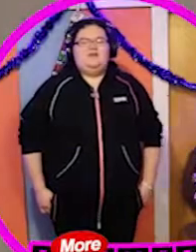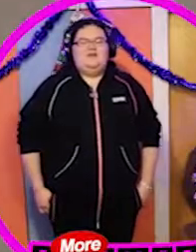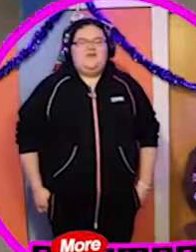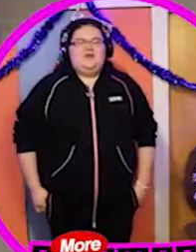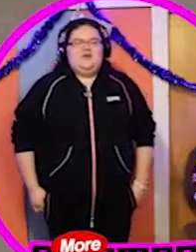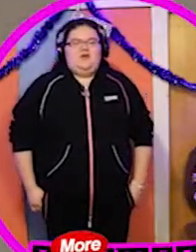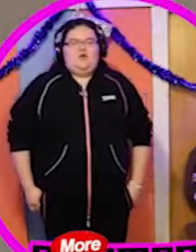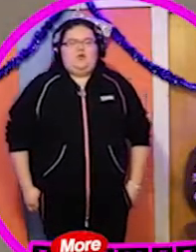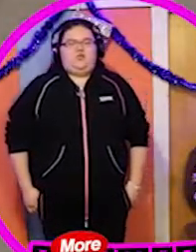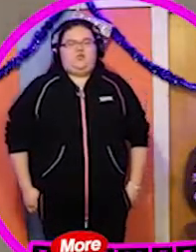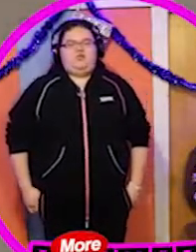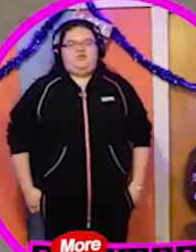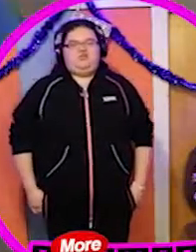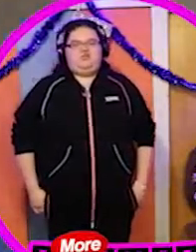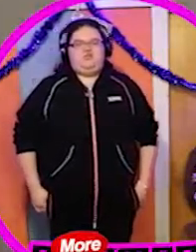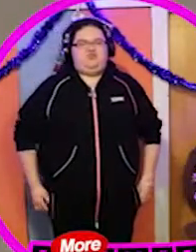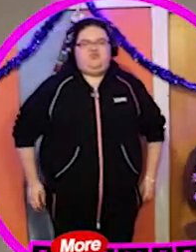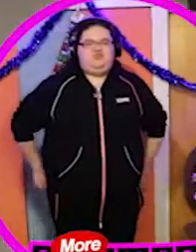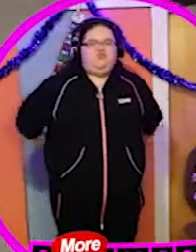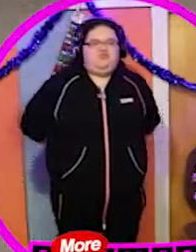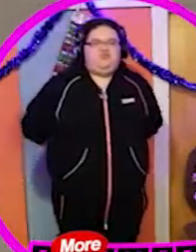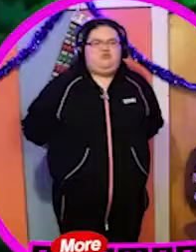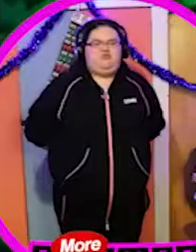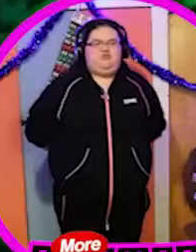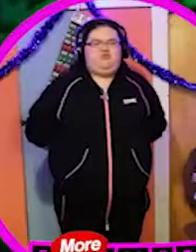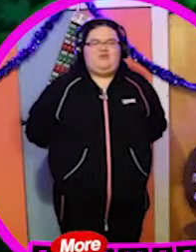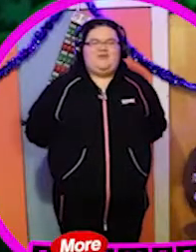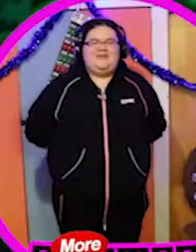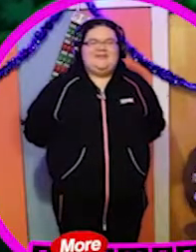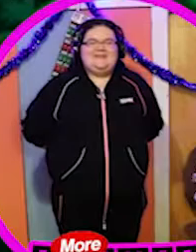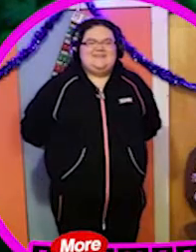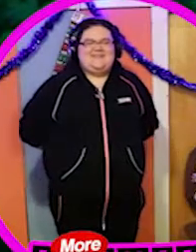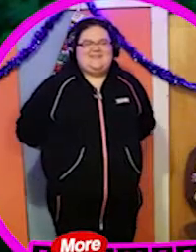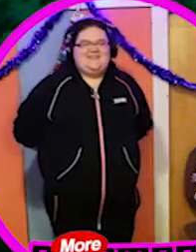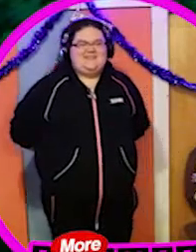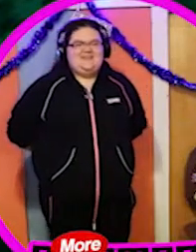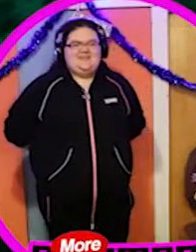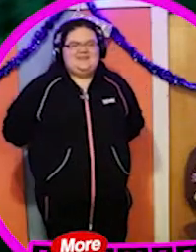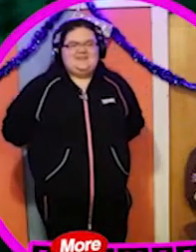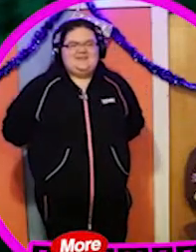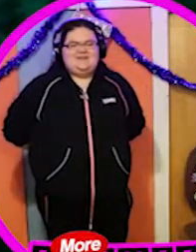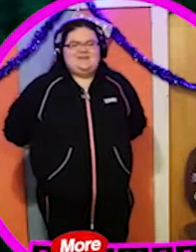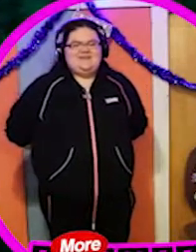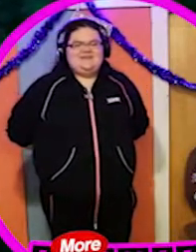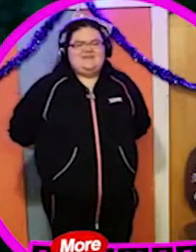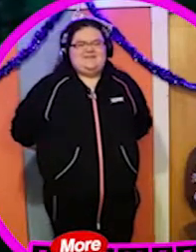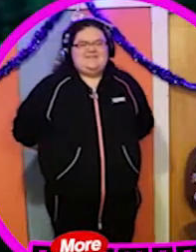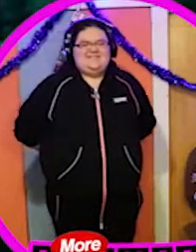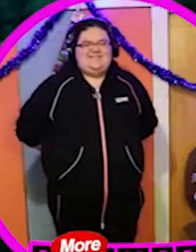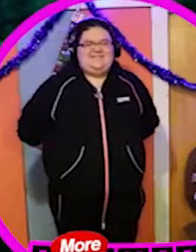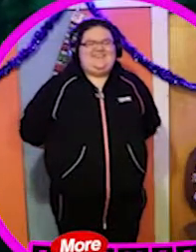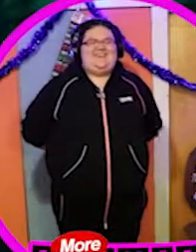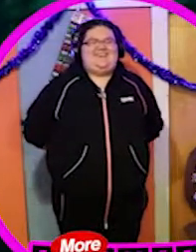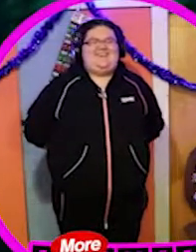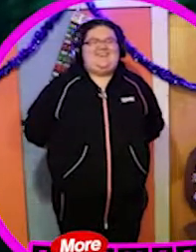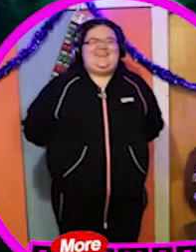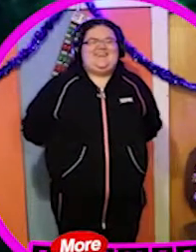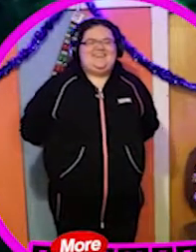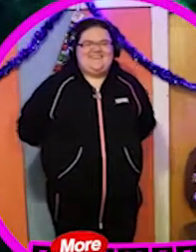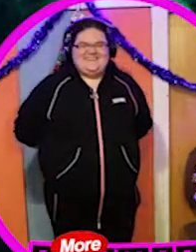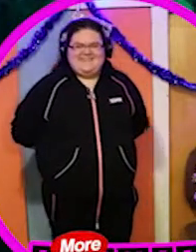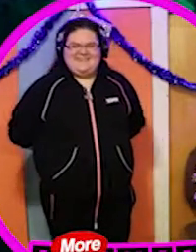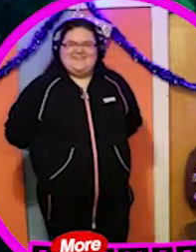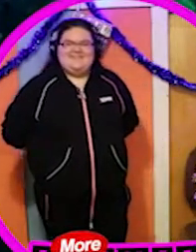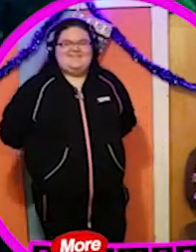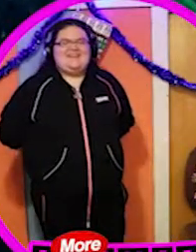Oh my god, I'm alive. What? No one died. I think I killed two dons. What do you mean no one died? I'm dead. Look at the bodies. I killed two dons.